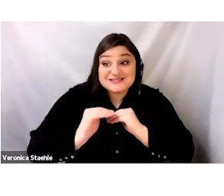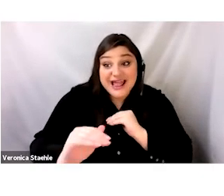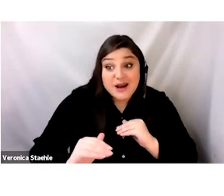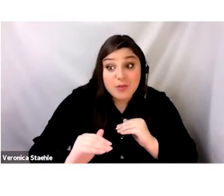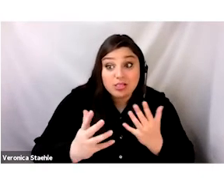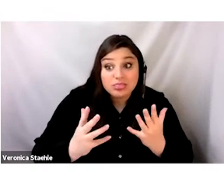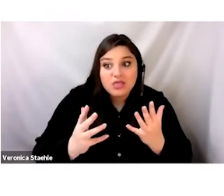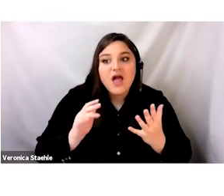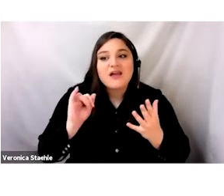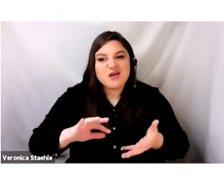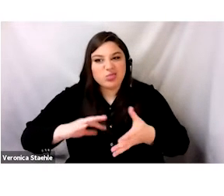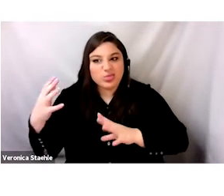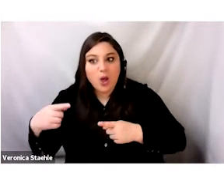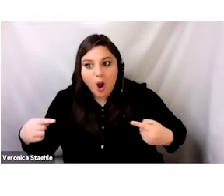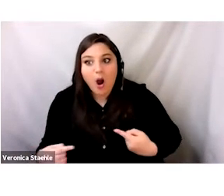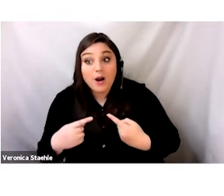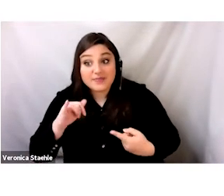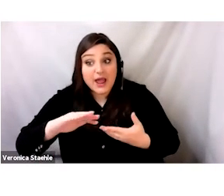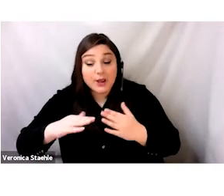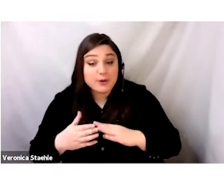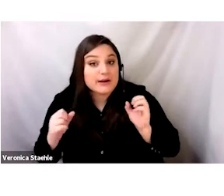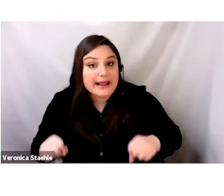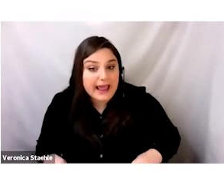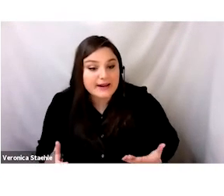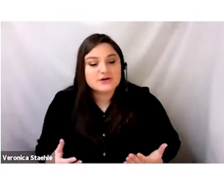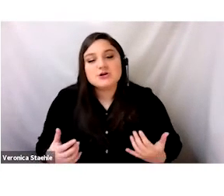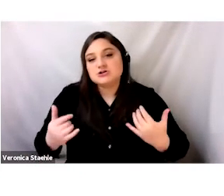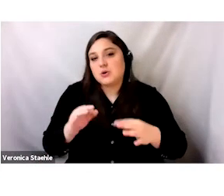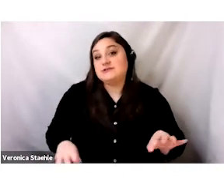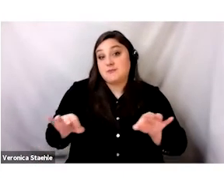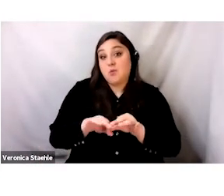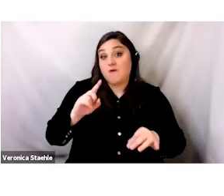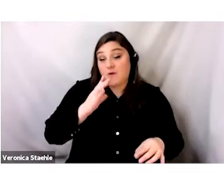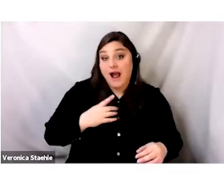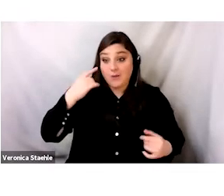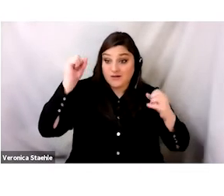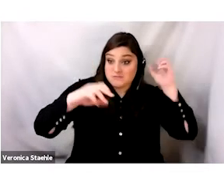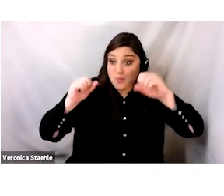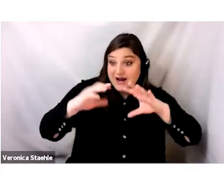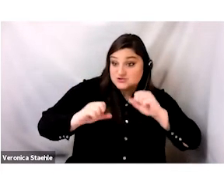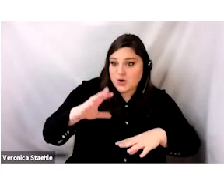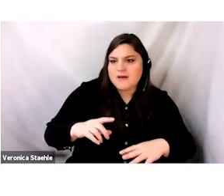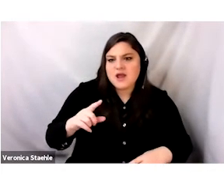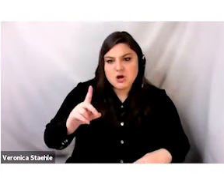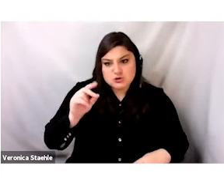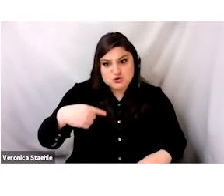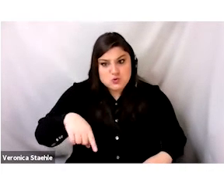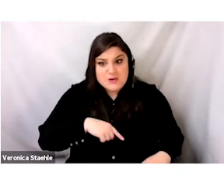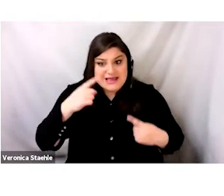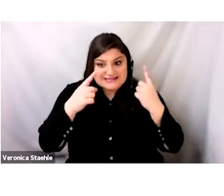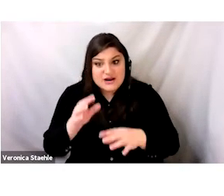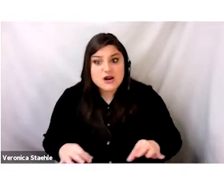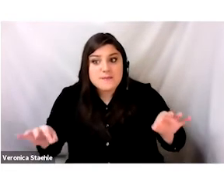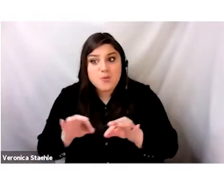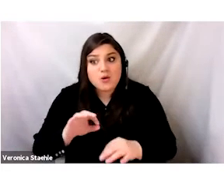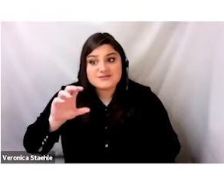community? So questions to consider: does our ideation process include diverse stakeholders? If not, why not? But again, if you did inviting